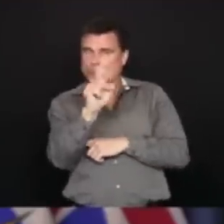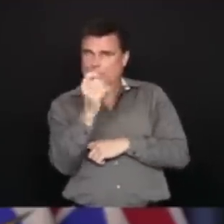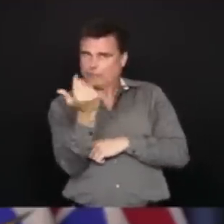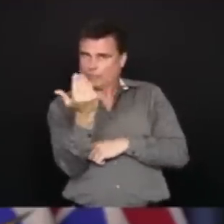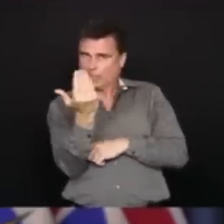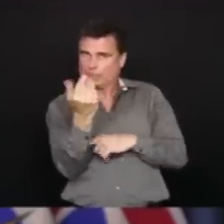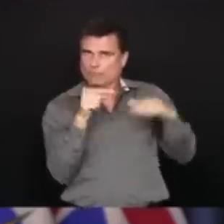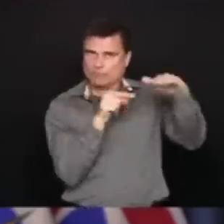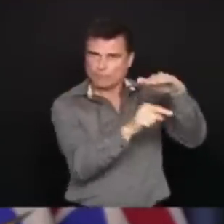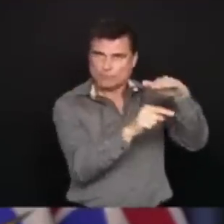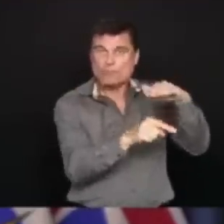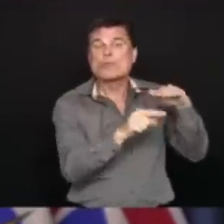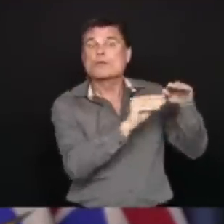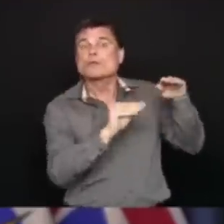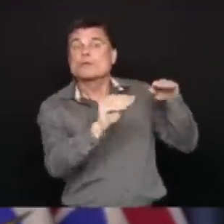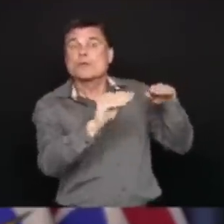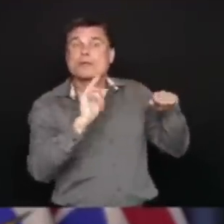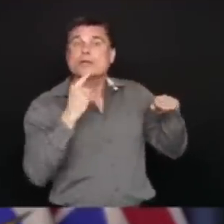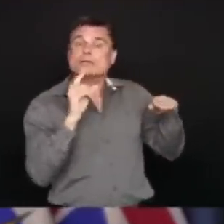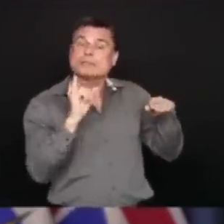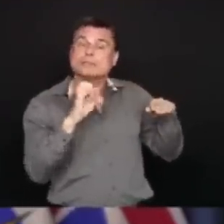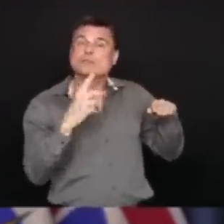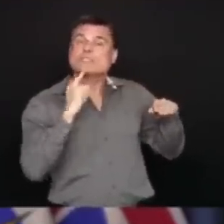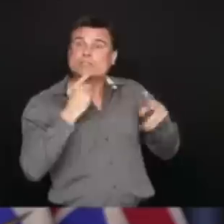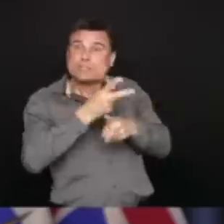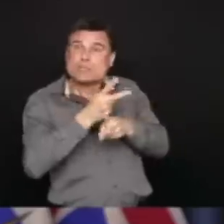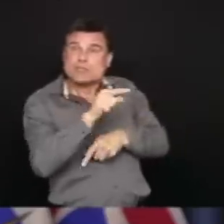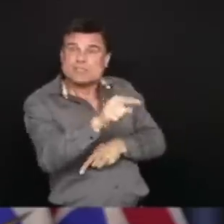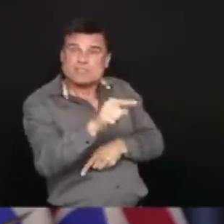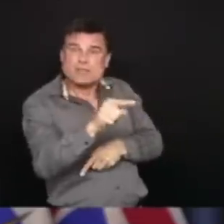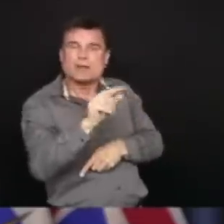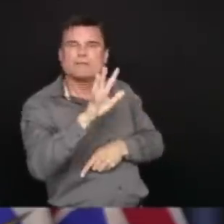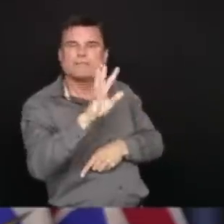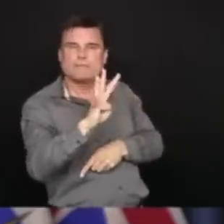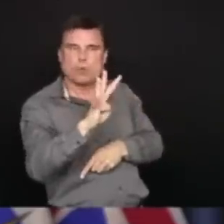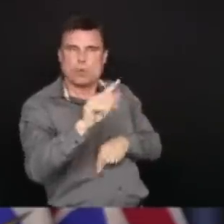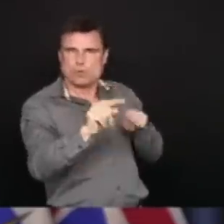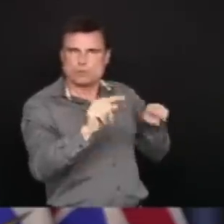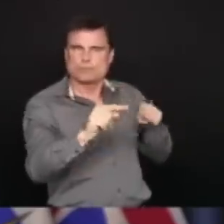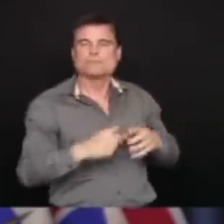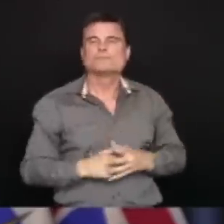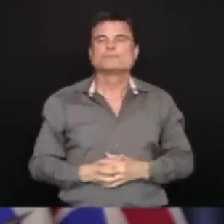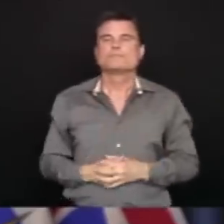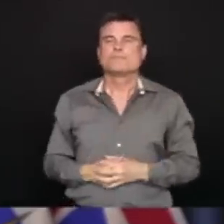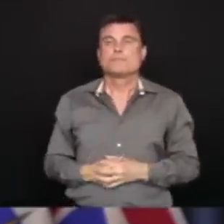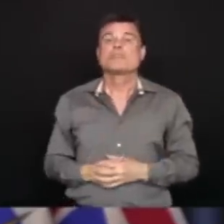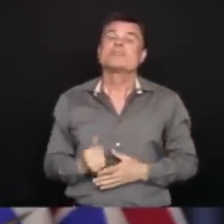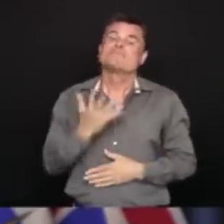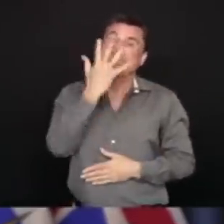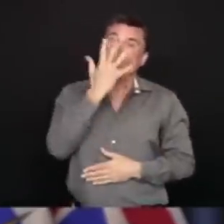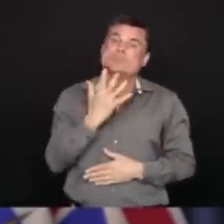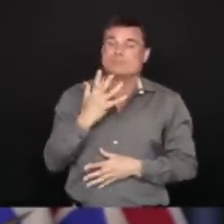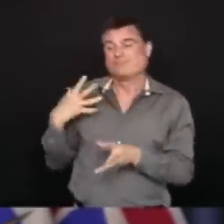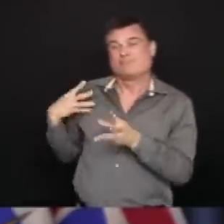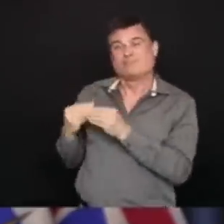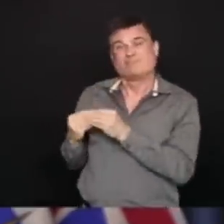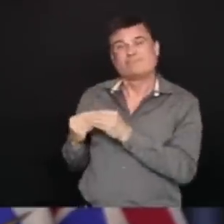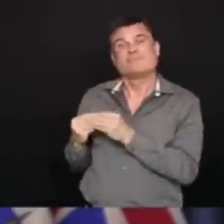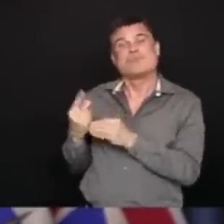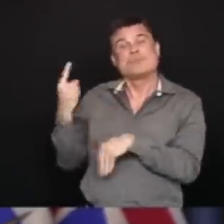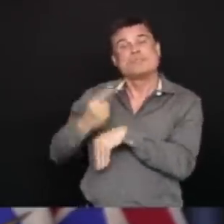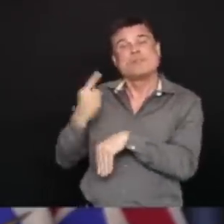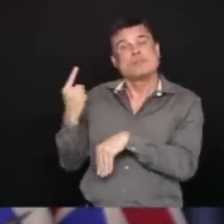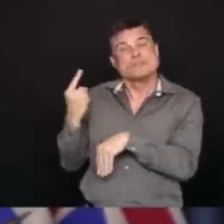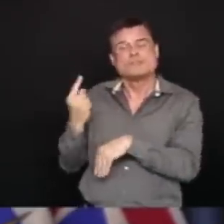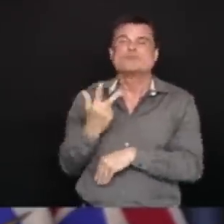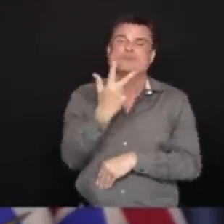Unfortunately, in the past day, we've had 3 more people who have died from COVID-19, all of them in long-term care, bringing our total up